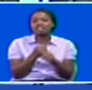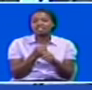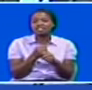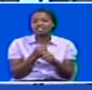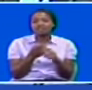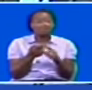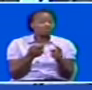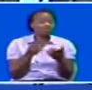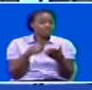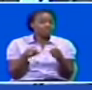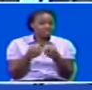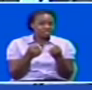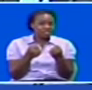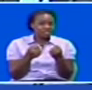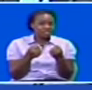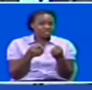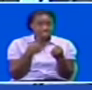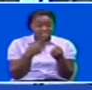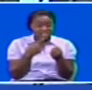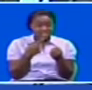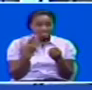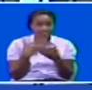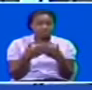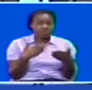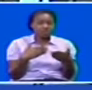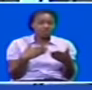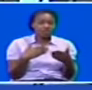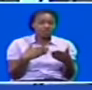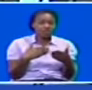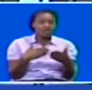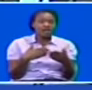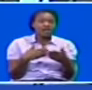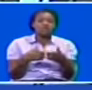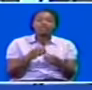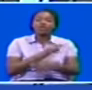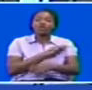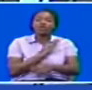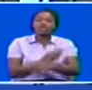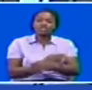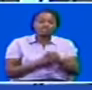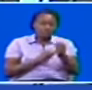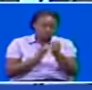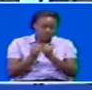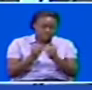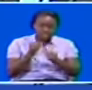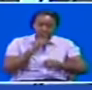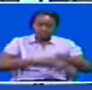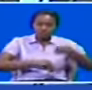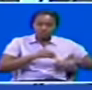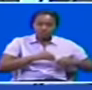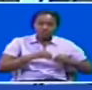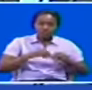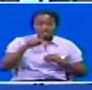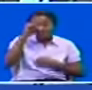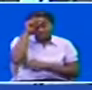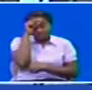judging from what the former prime minister had recently said, still stands, that the authority to fight graft is with the government.